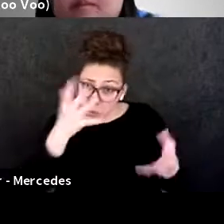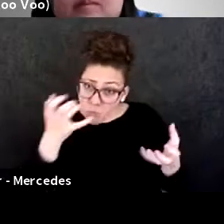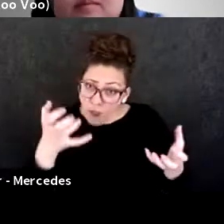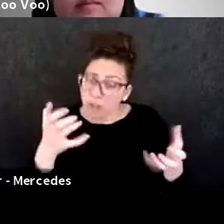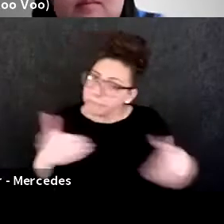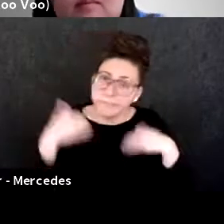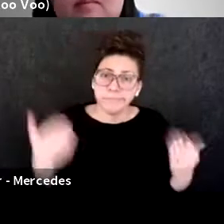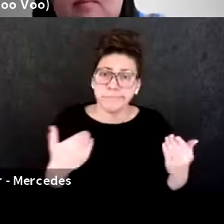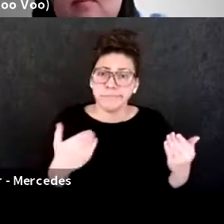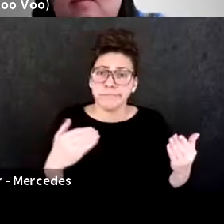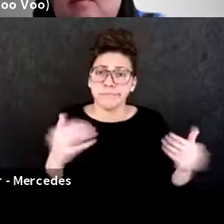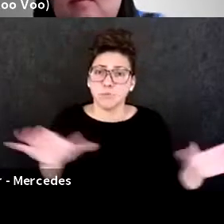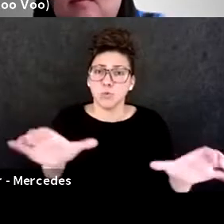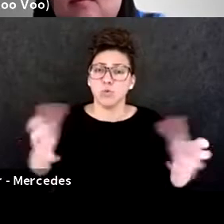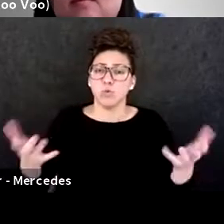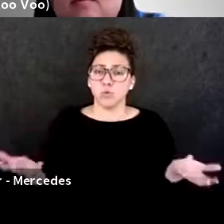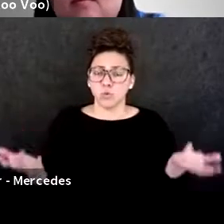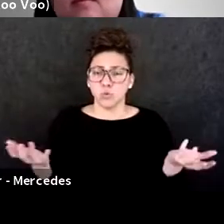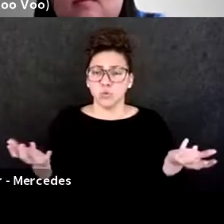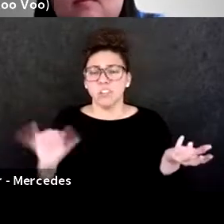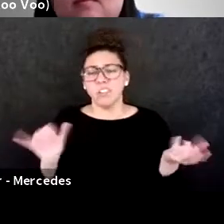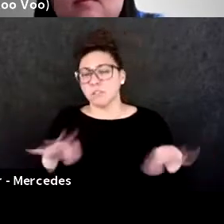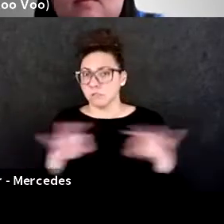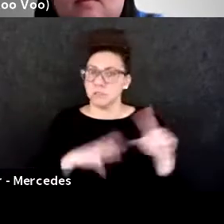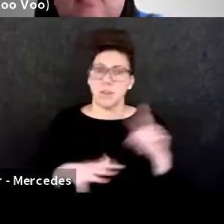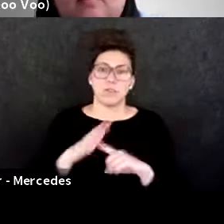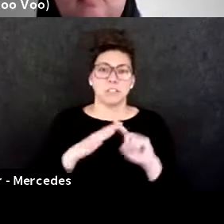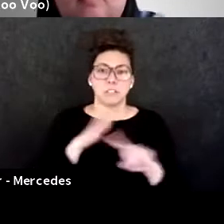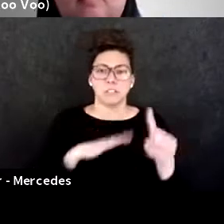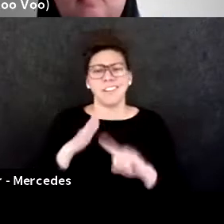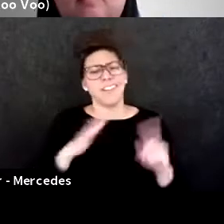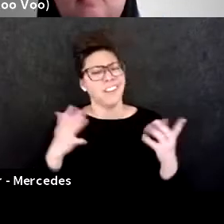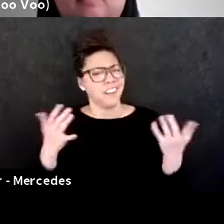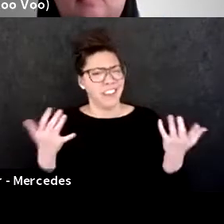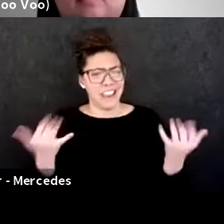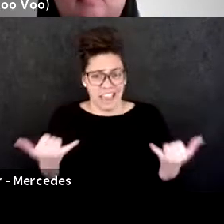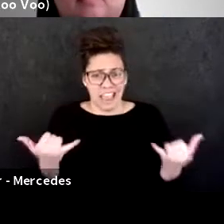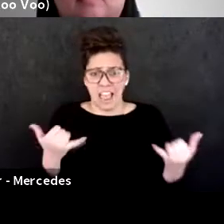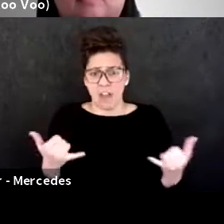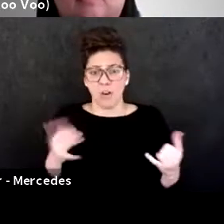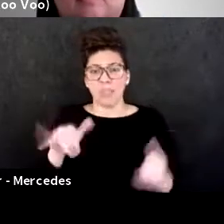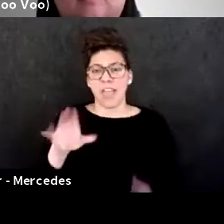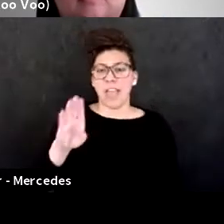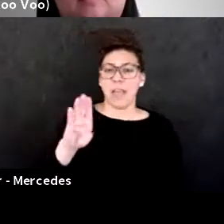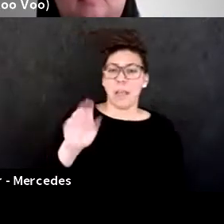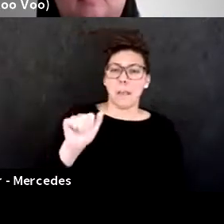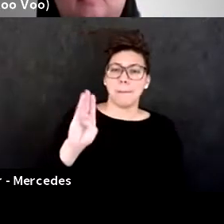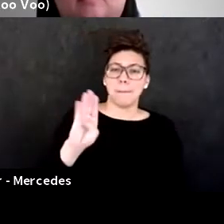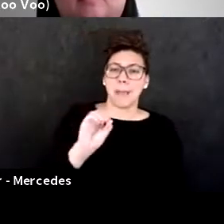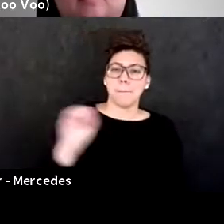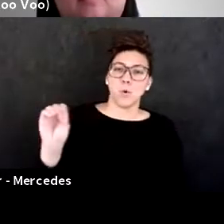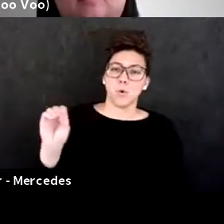of your surroundings, right? And I really want to just celebrate everybody in here, you know, breaking that bamboo ceiling or the glass ceiling that we hear